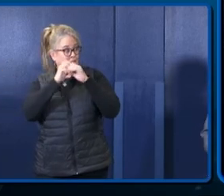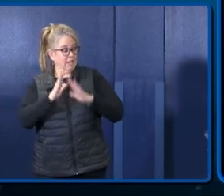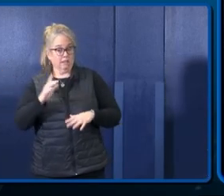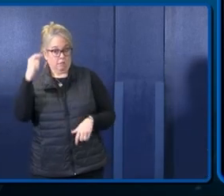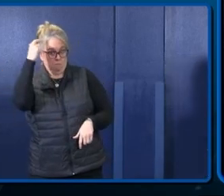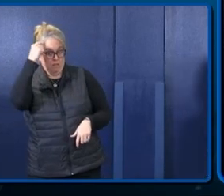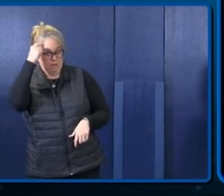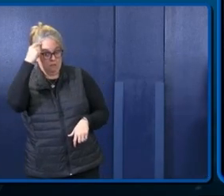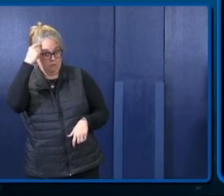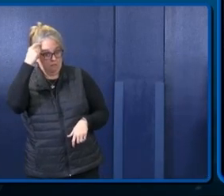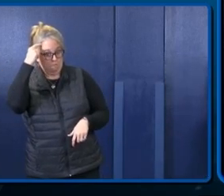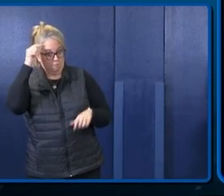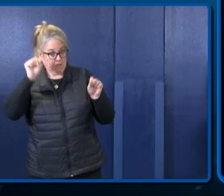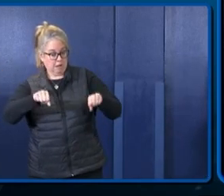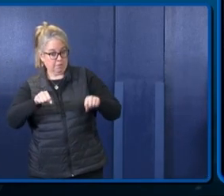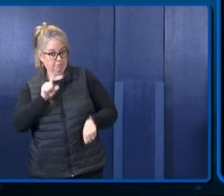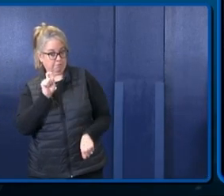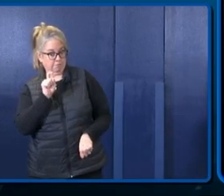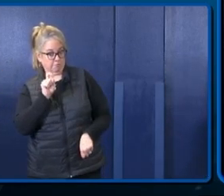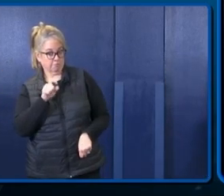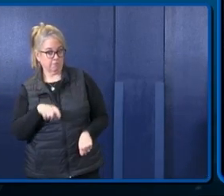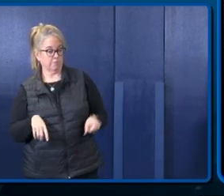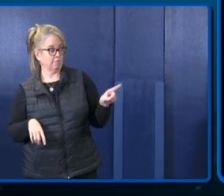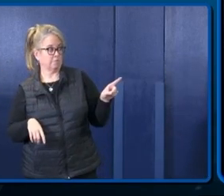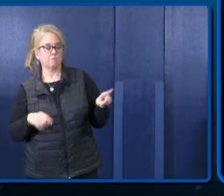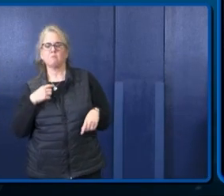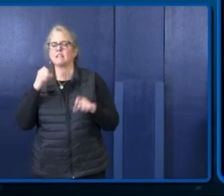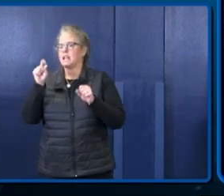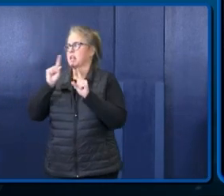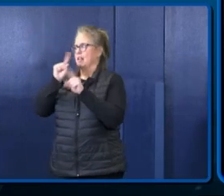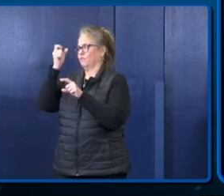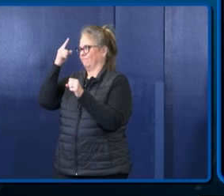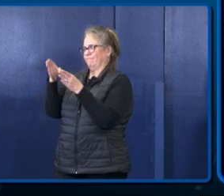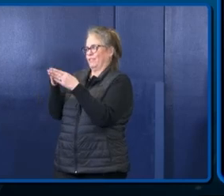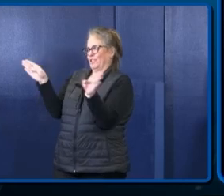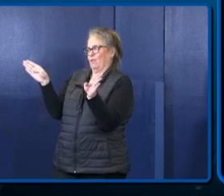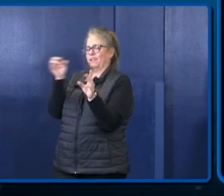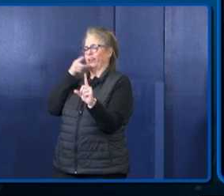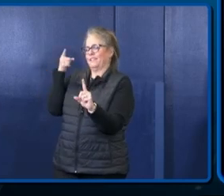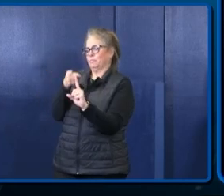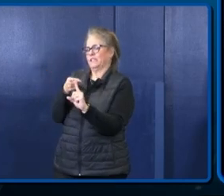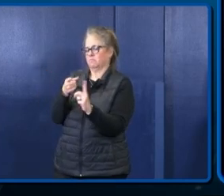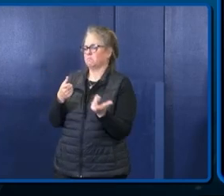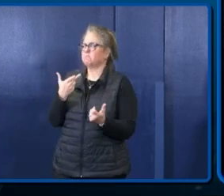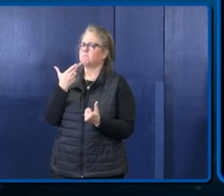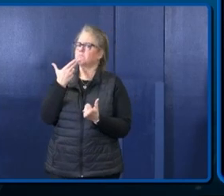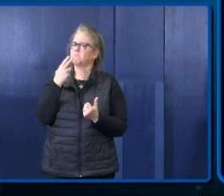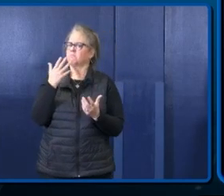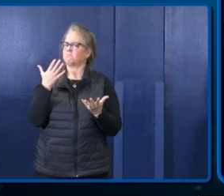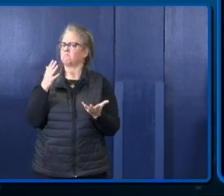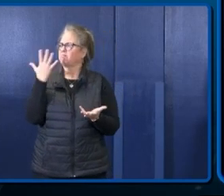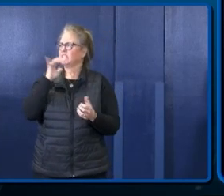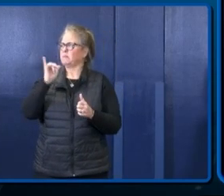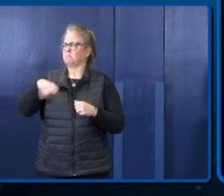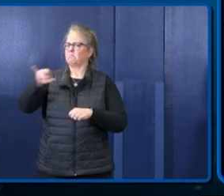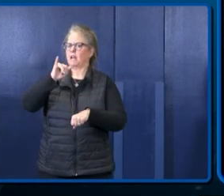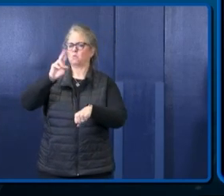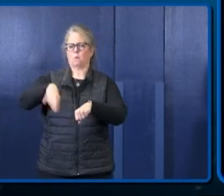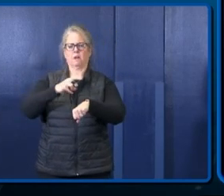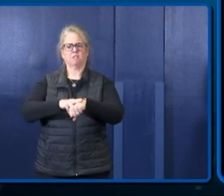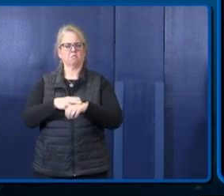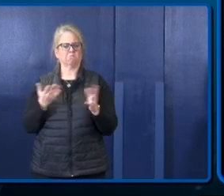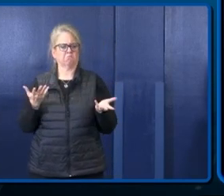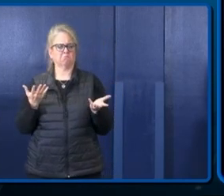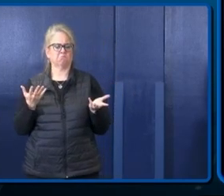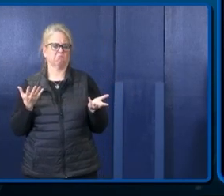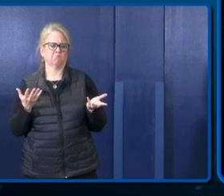during this case? I'm going to answer that question in a general way. It is not uncommon in cases like this that becomes an issue. I'm not going to speculate that